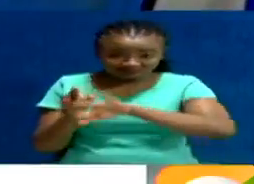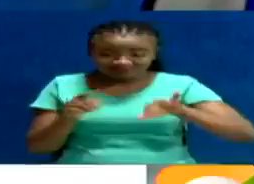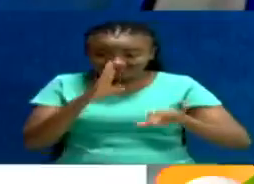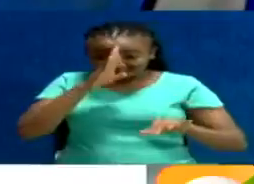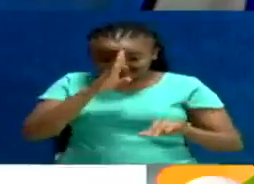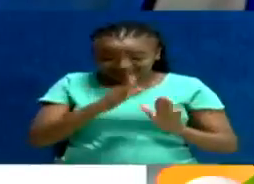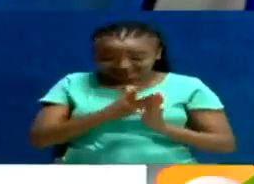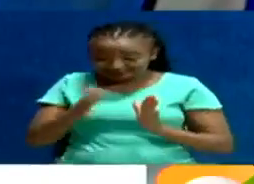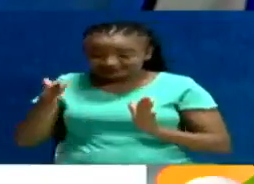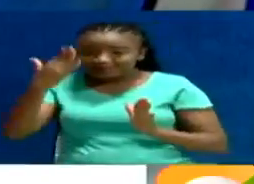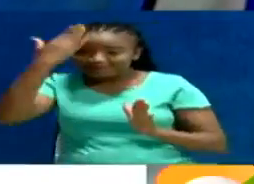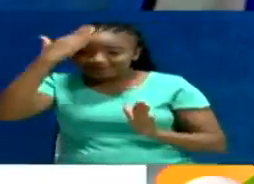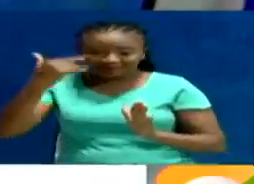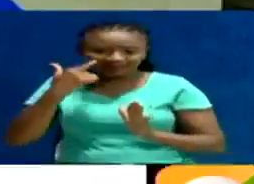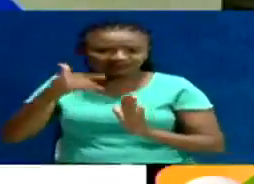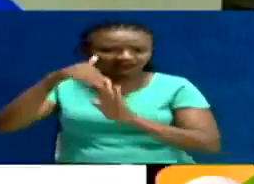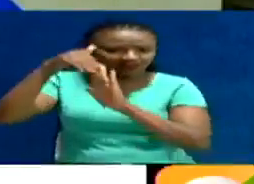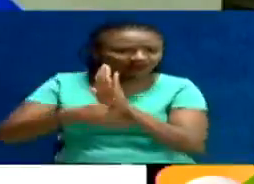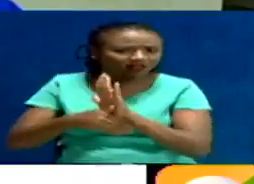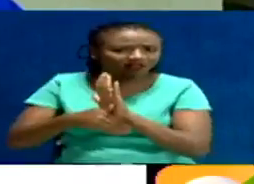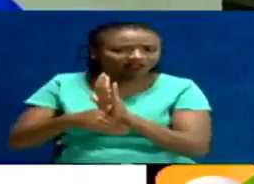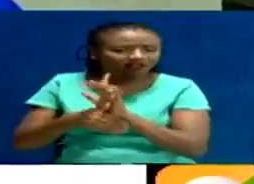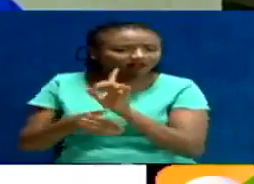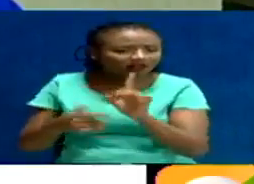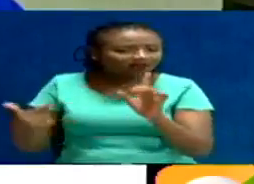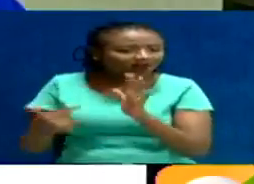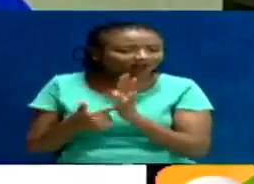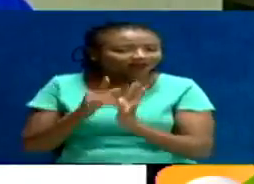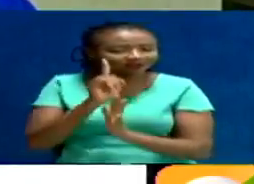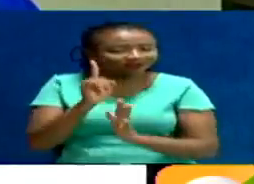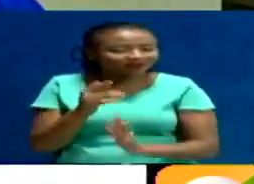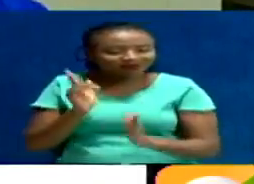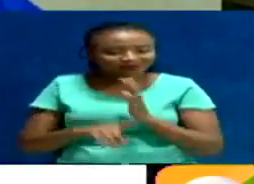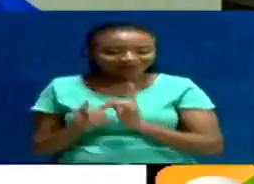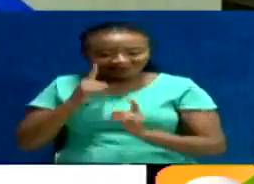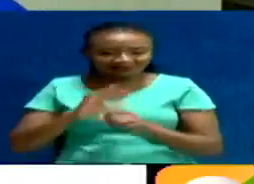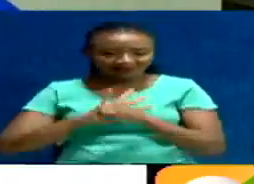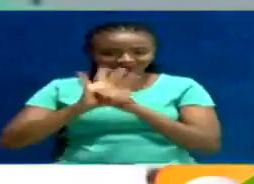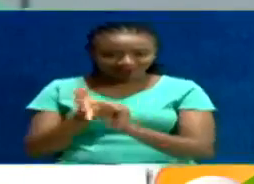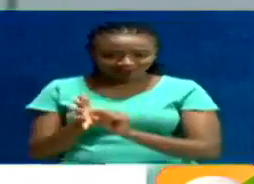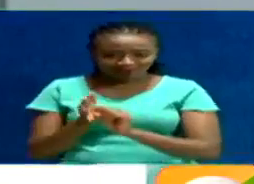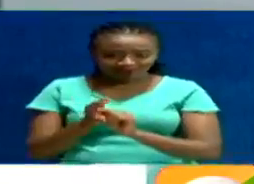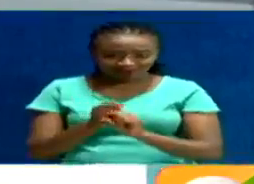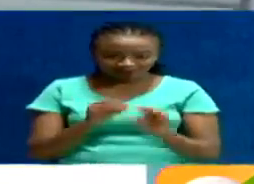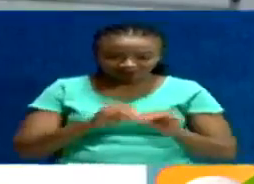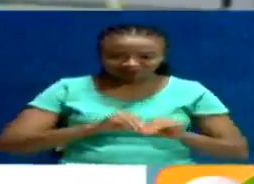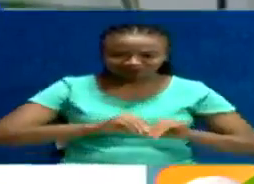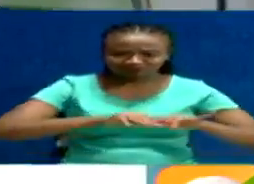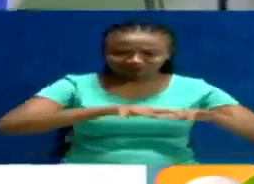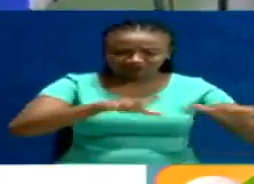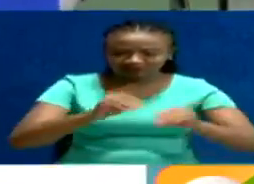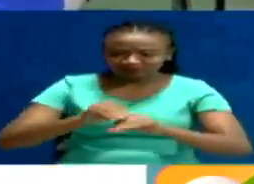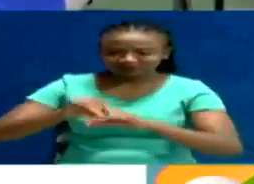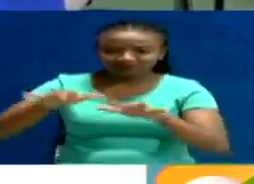and Monday show a drastic decline. What's interesting is we are seeing COVID occurring in a malaria endemic zone